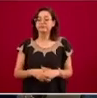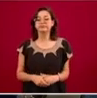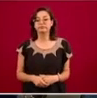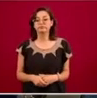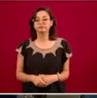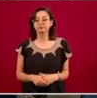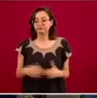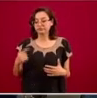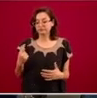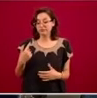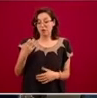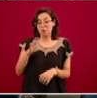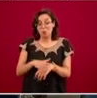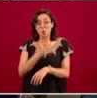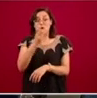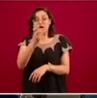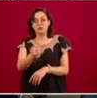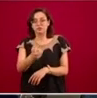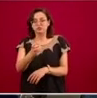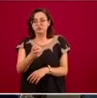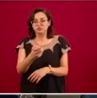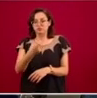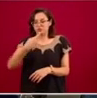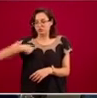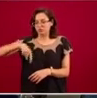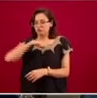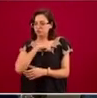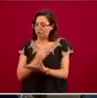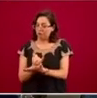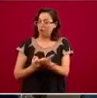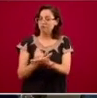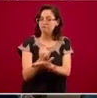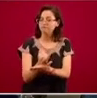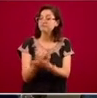eat with what they earn every day.